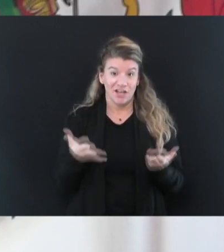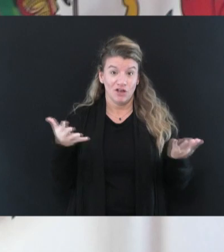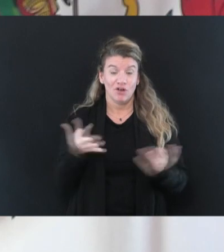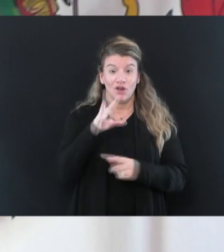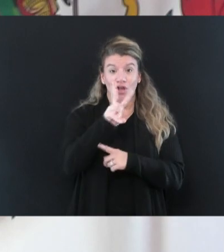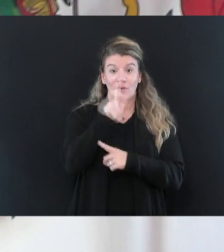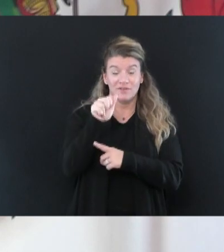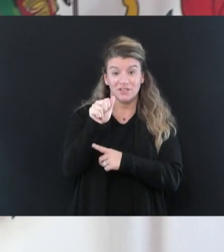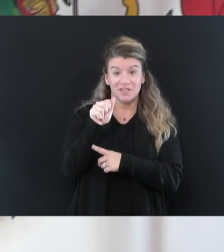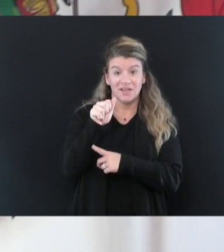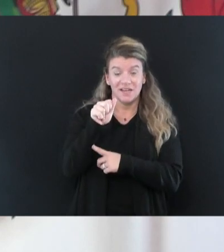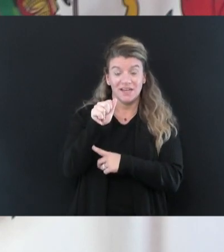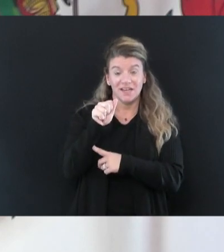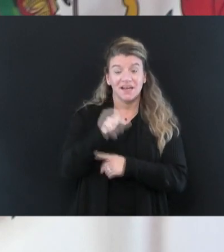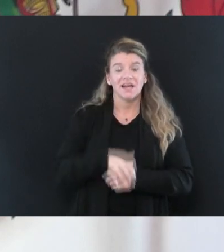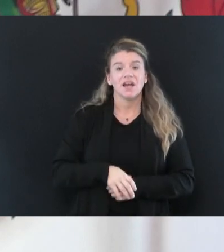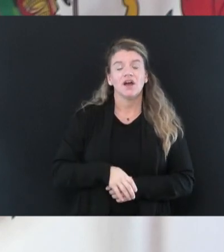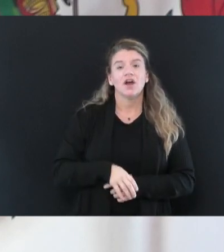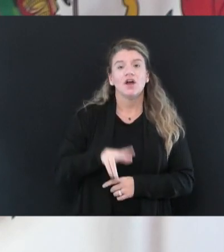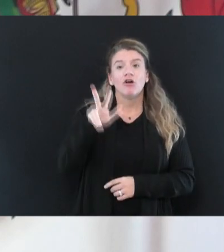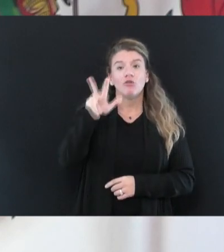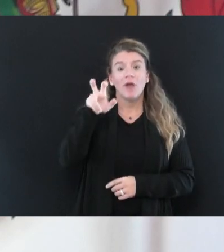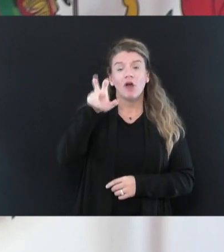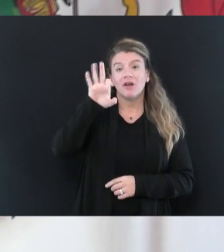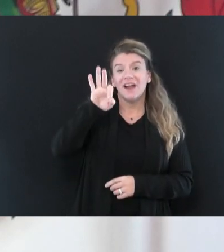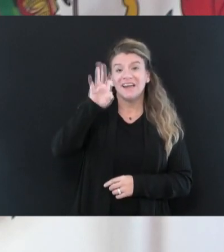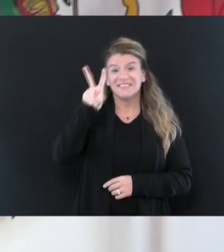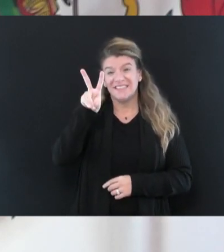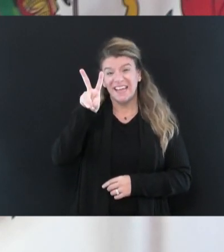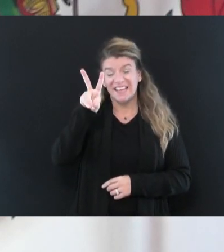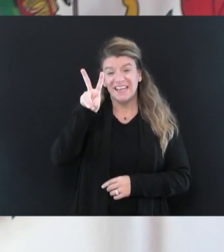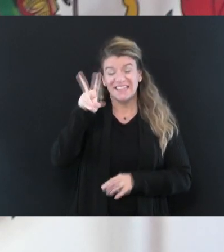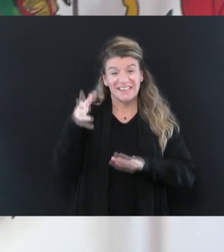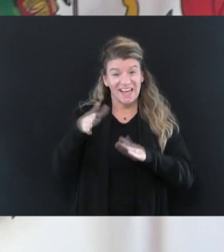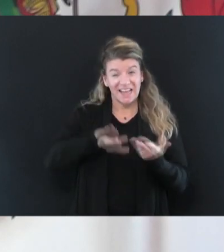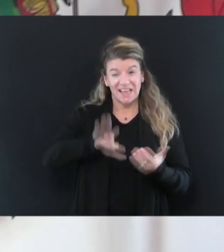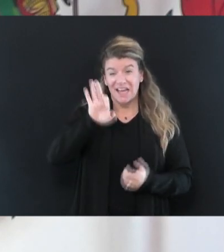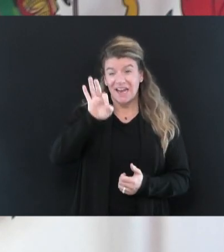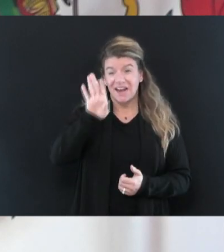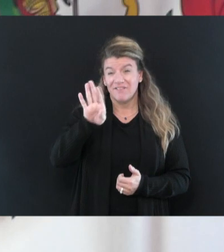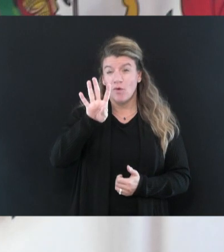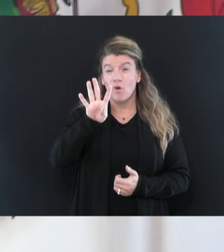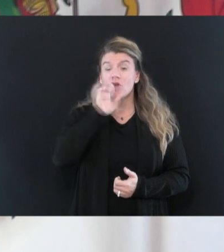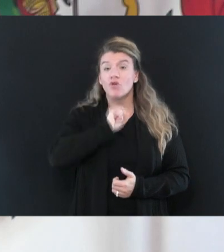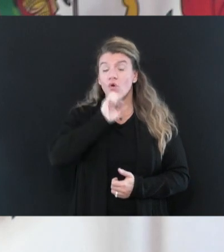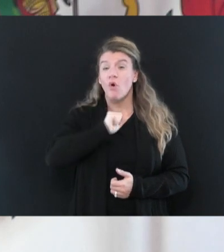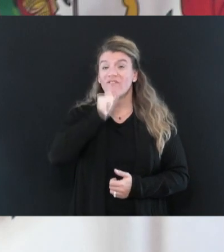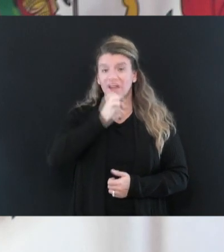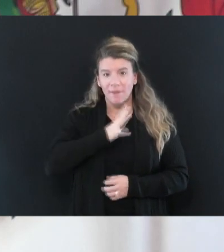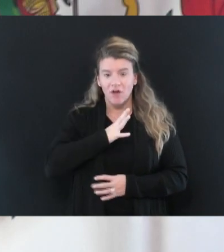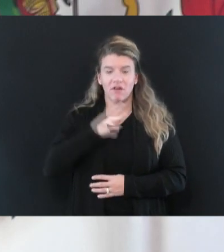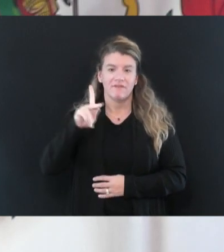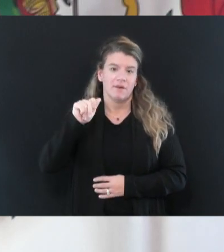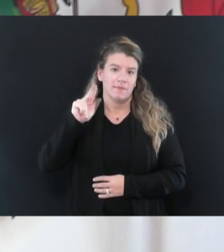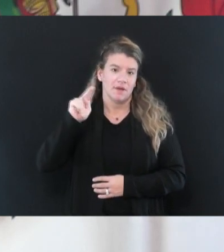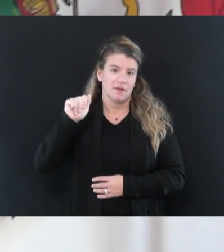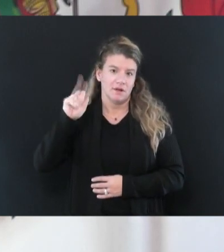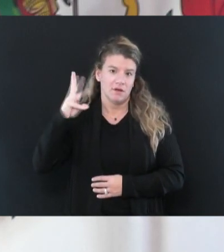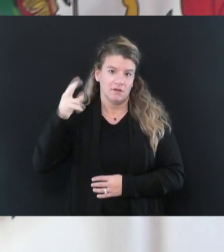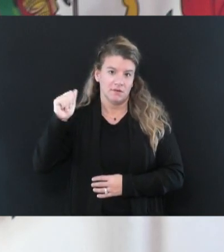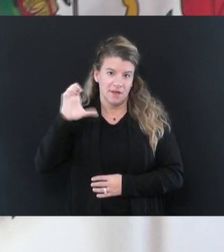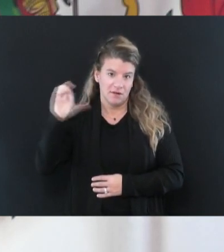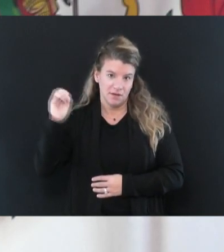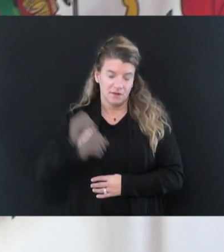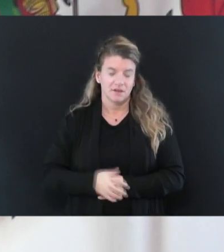Virginia. Our 392nd death is a 94-year-old female from Kanawha County.